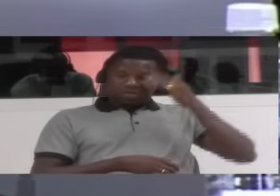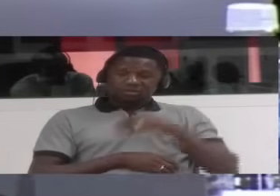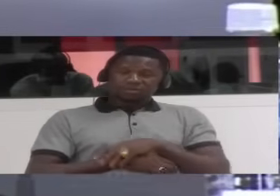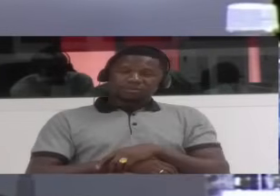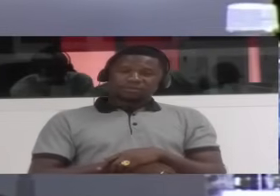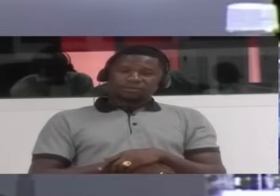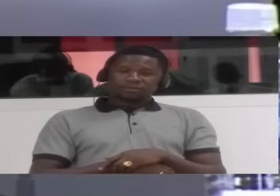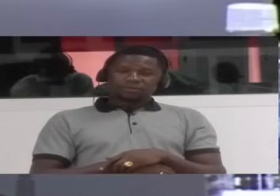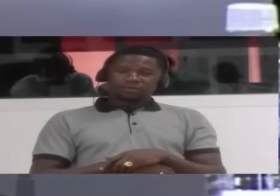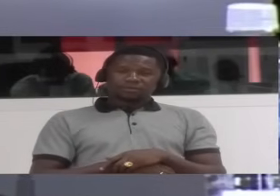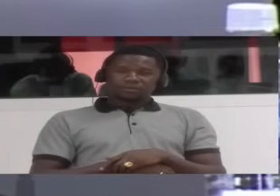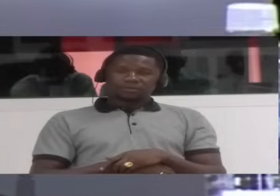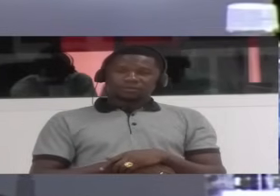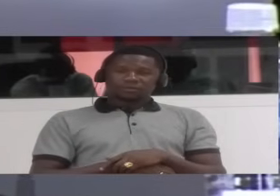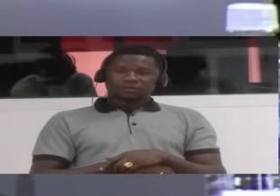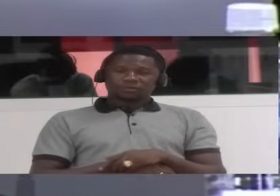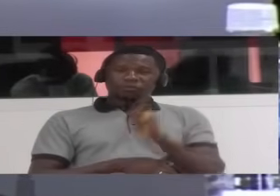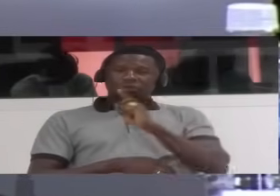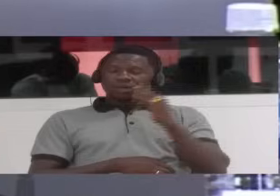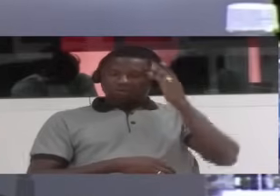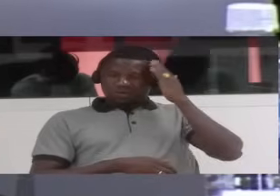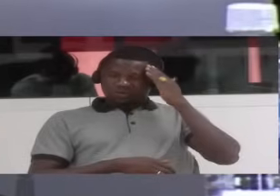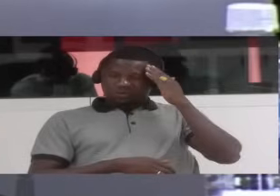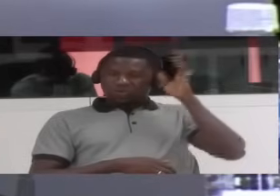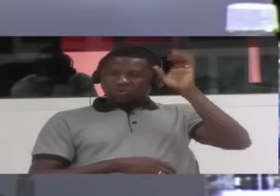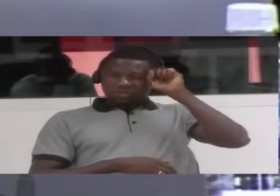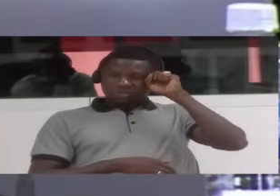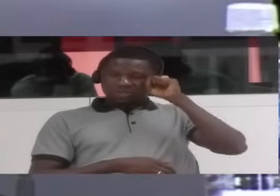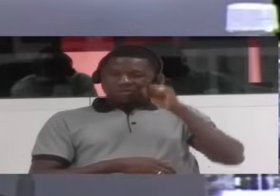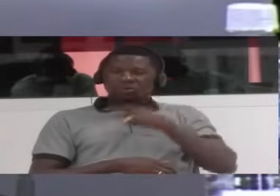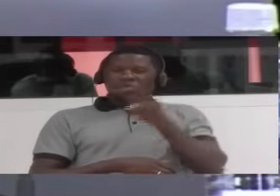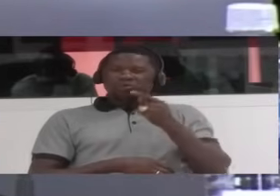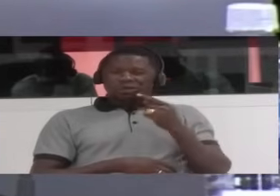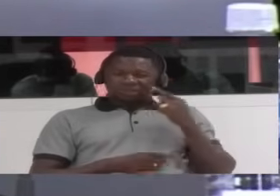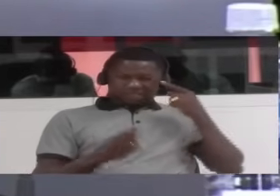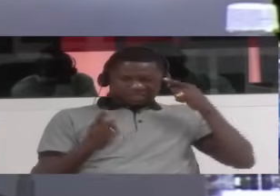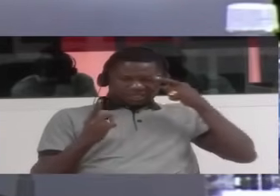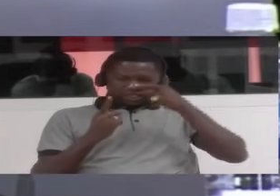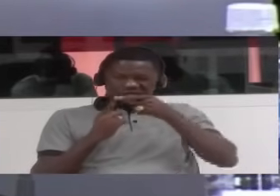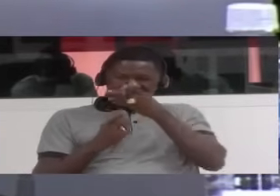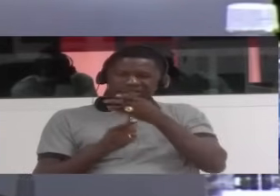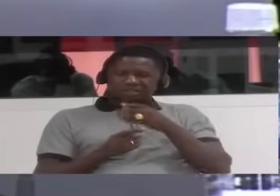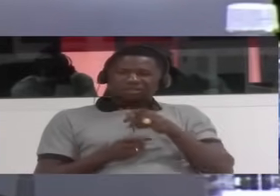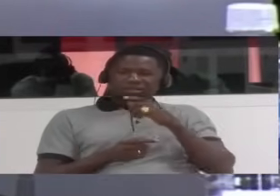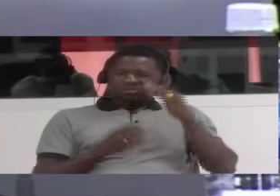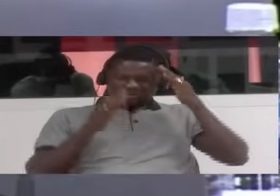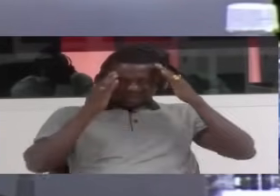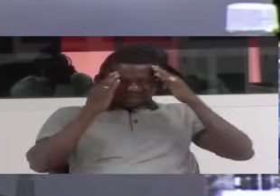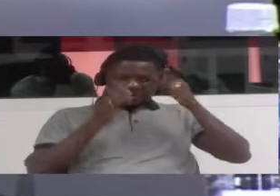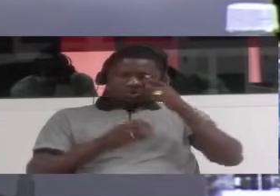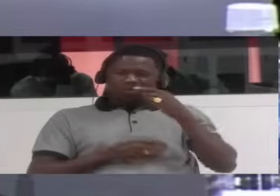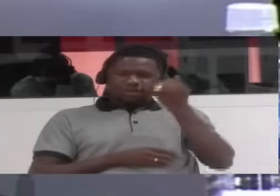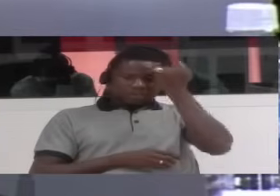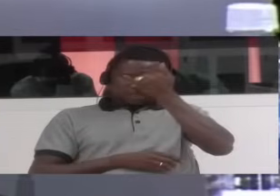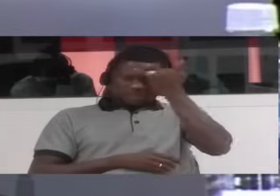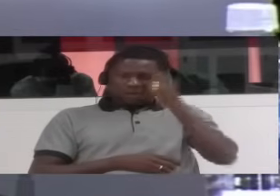But what I want to drive at is, to what extent was this mentality of